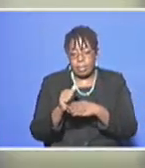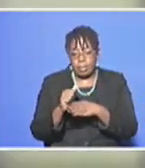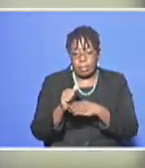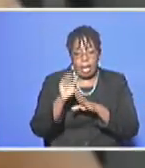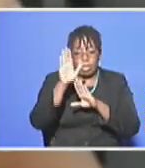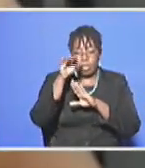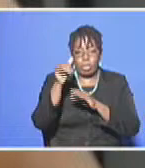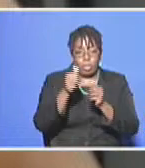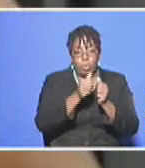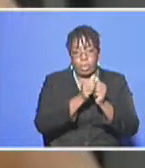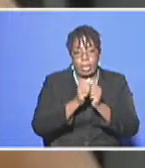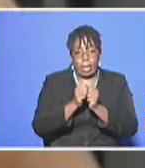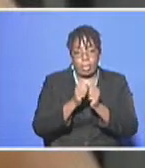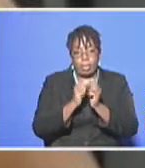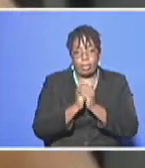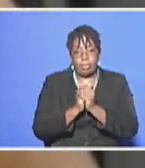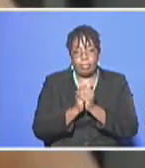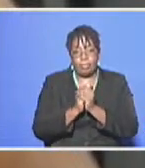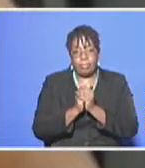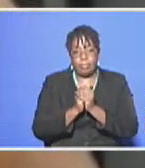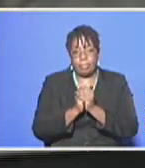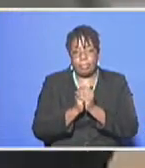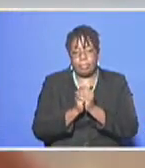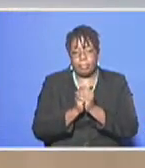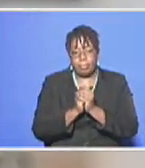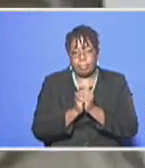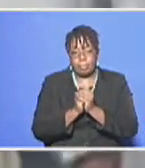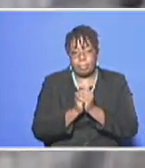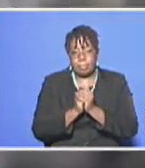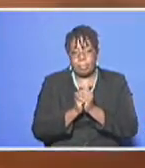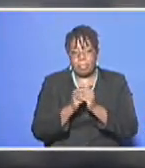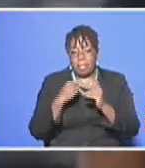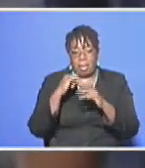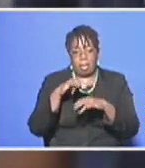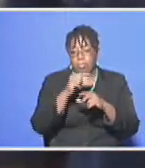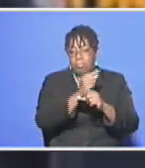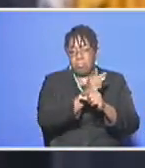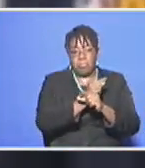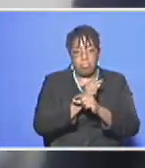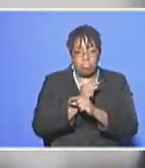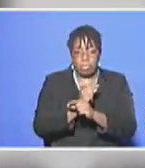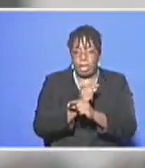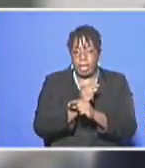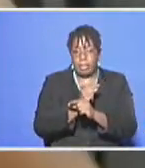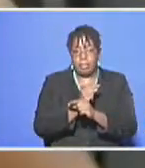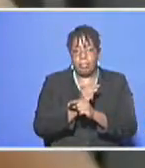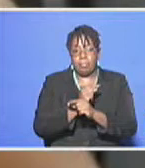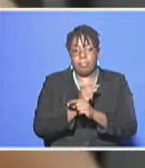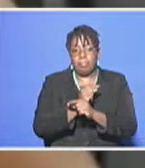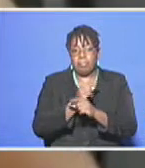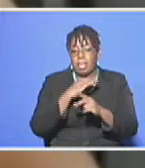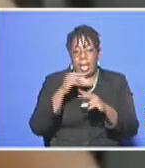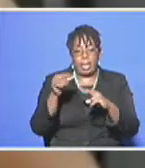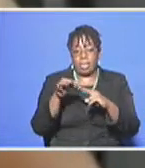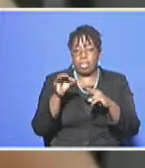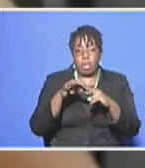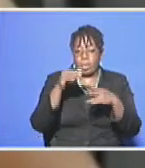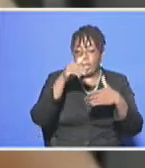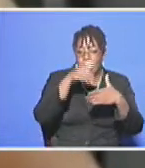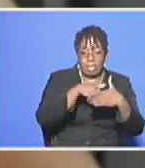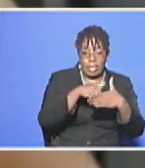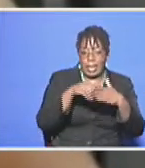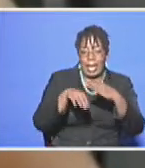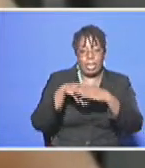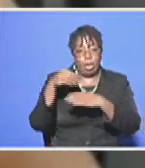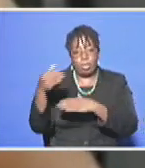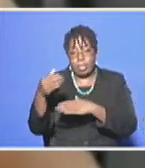together. My strengths are my versatility. I can guard inside and out, and I can score inside and out as well. So my ability